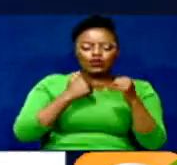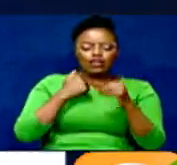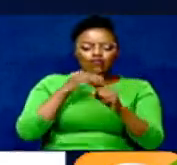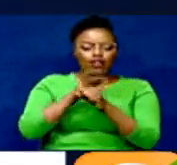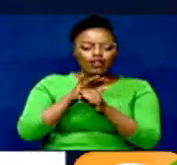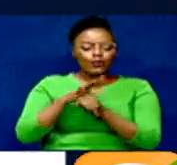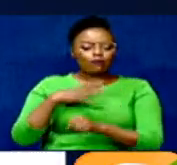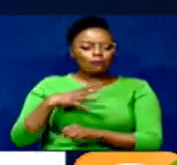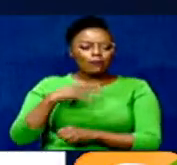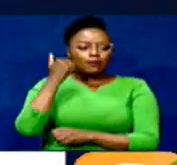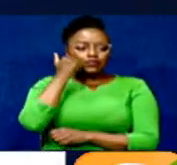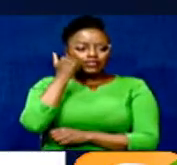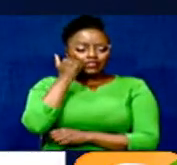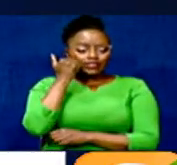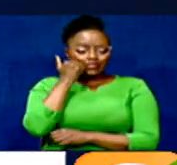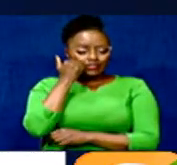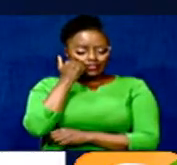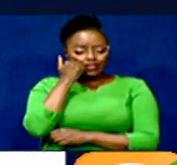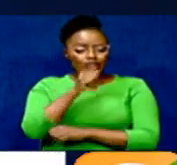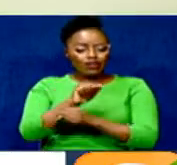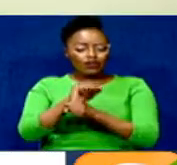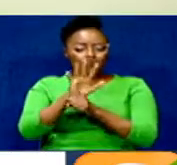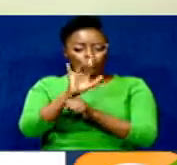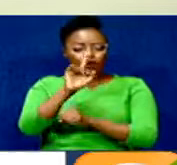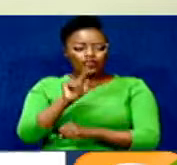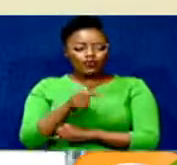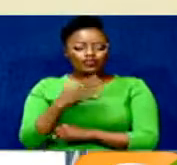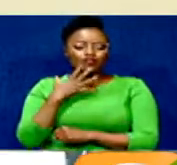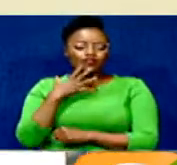highest number of new cases at